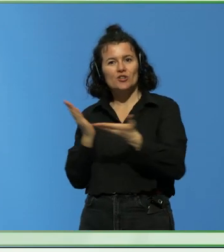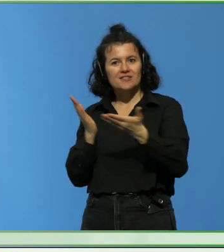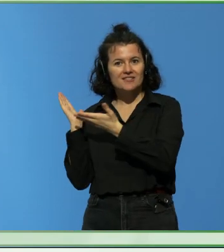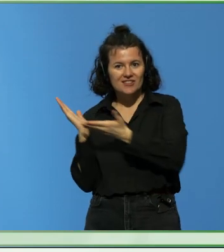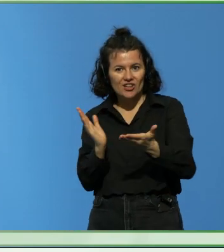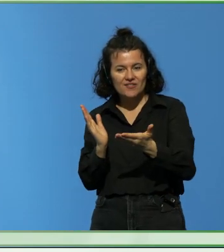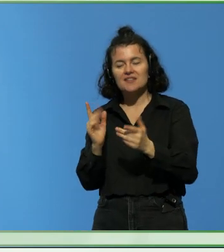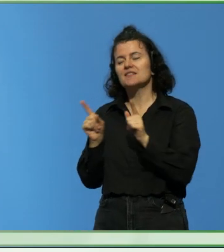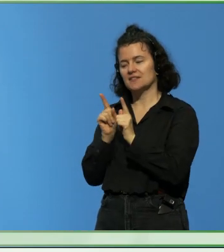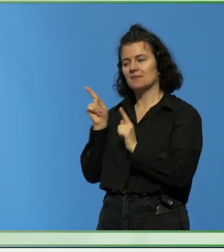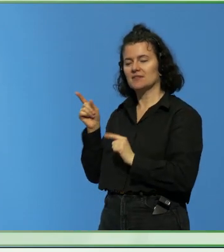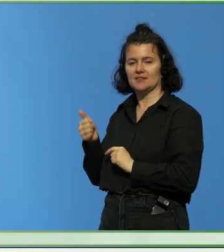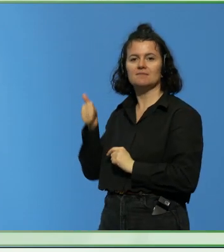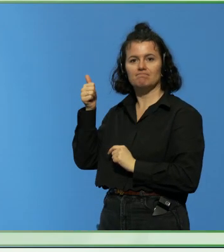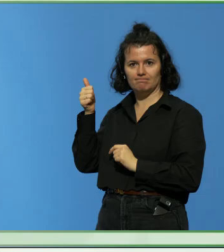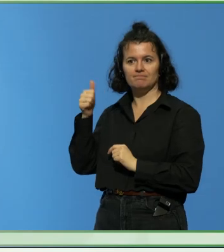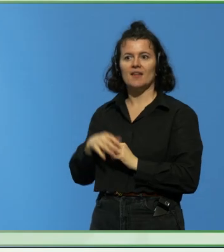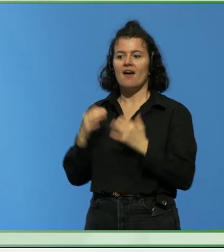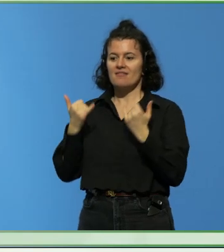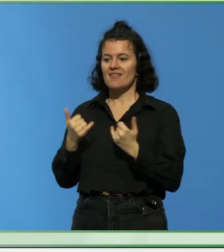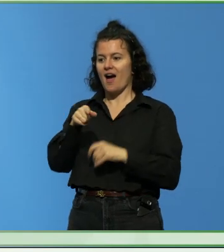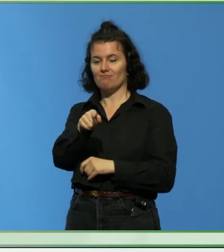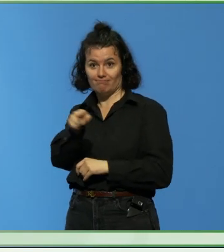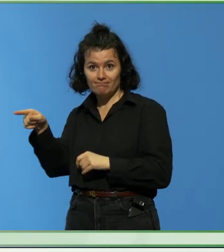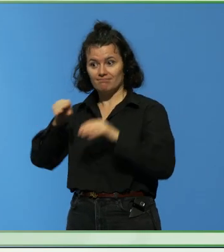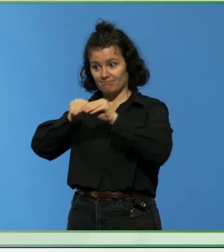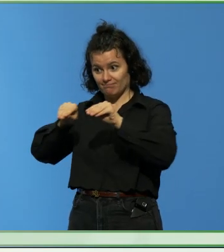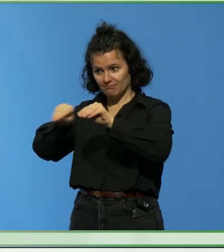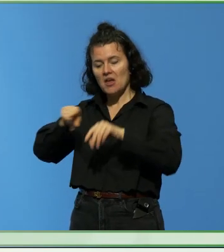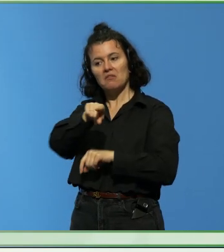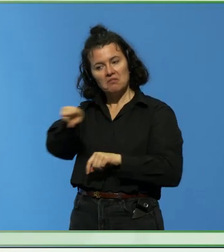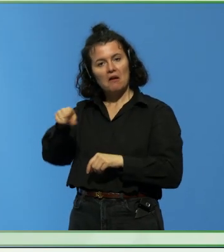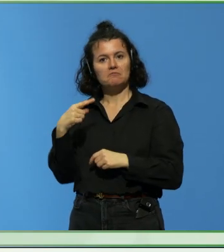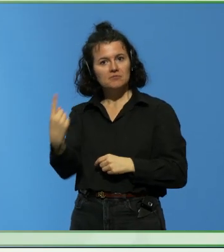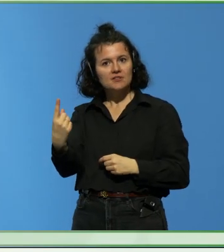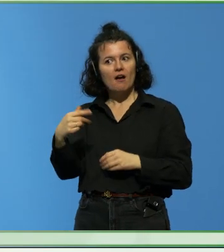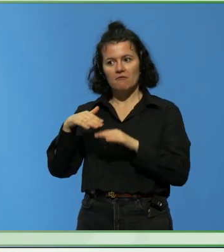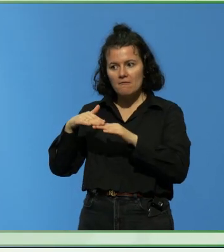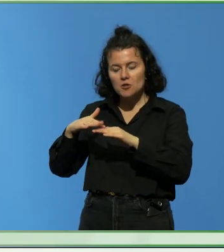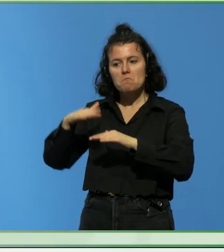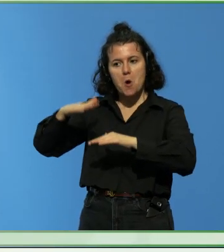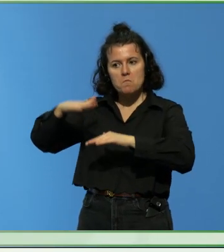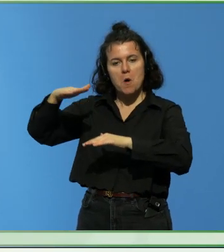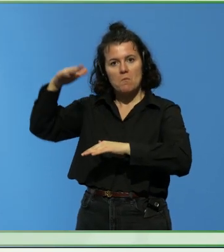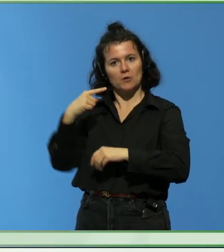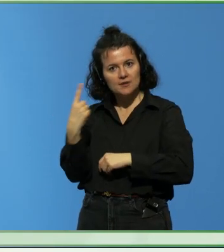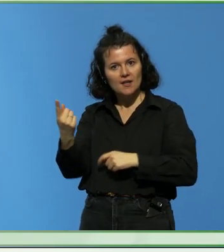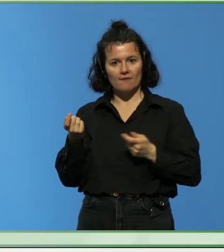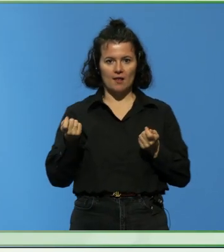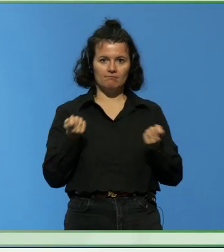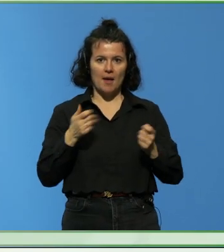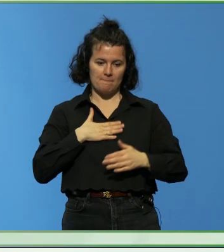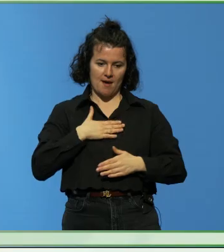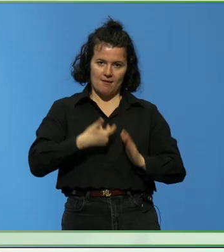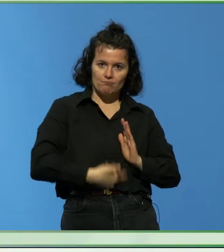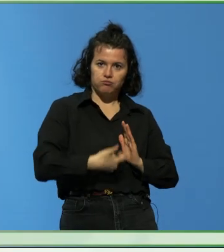people were managing menstruation more independently after the campaign. And I'm going to read a quote from a female